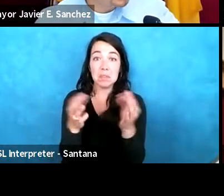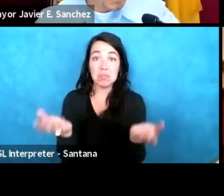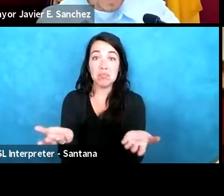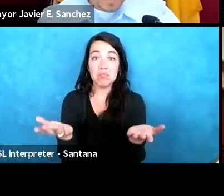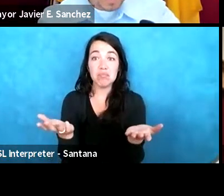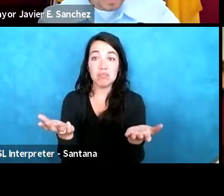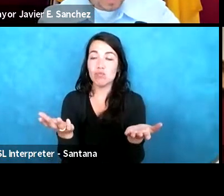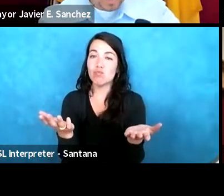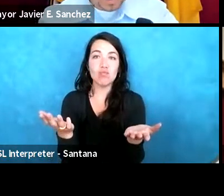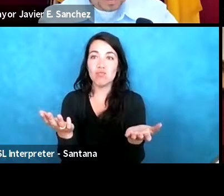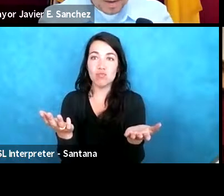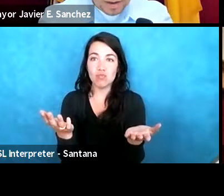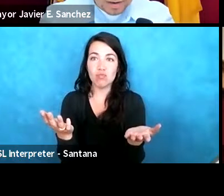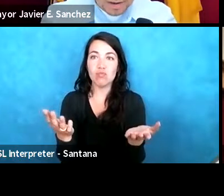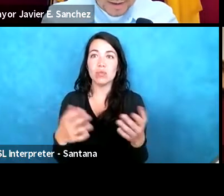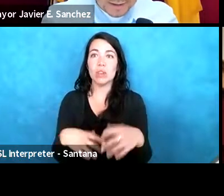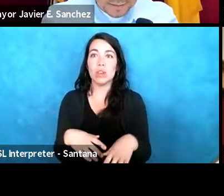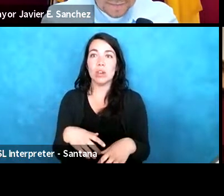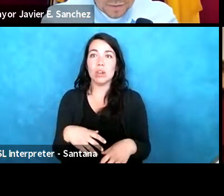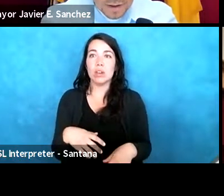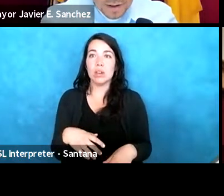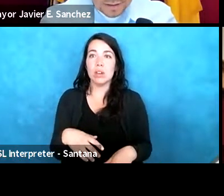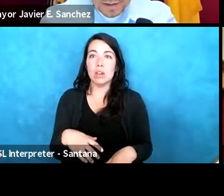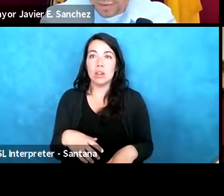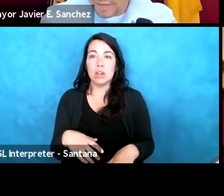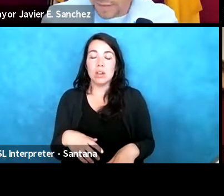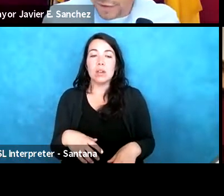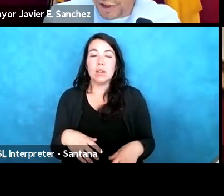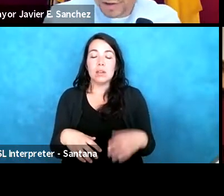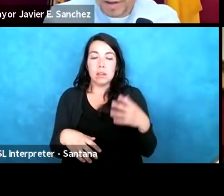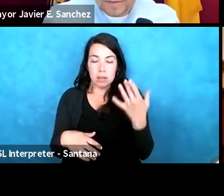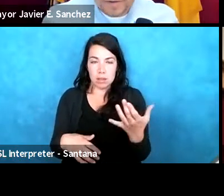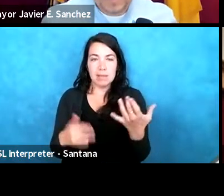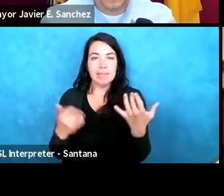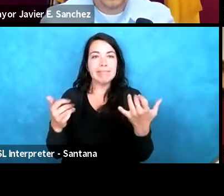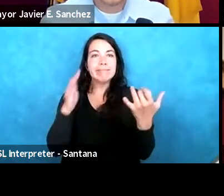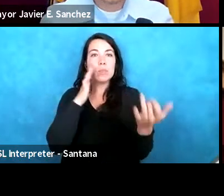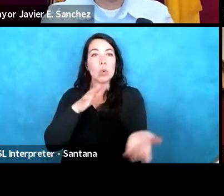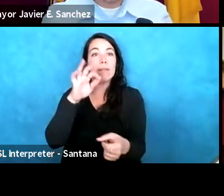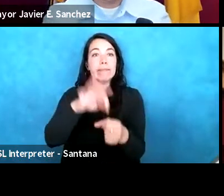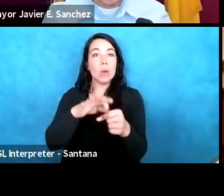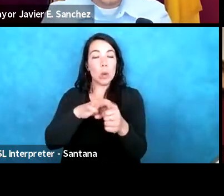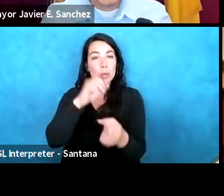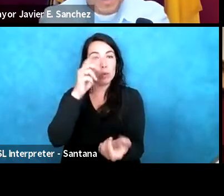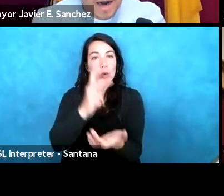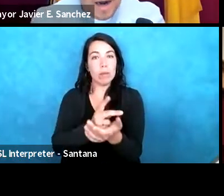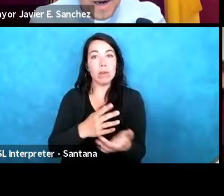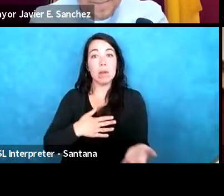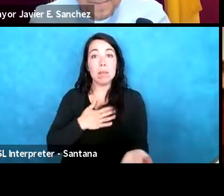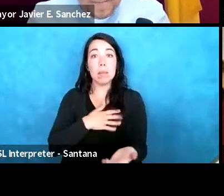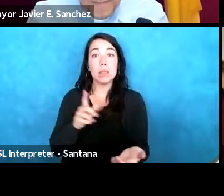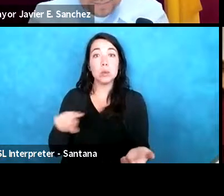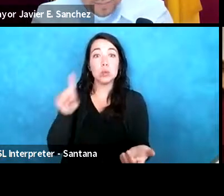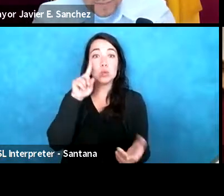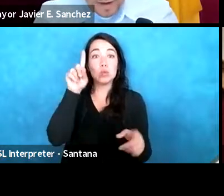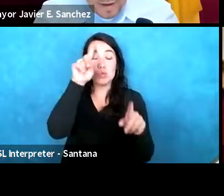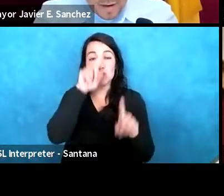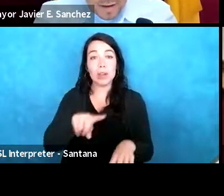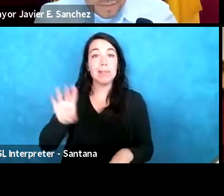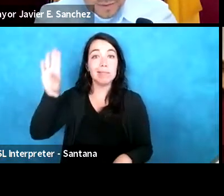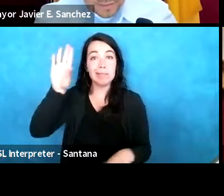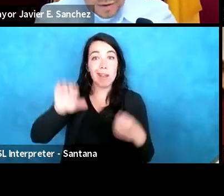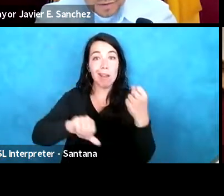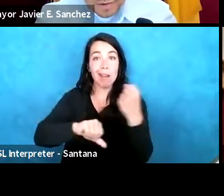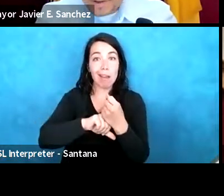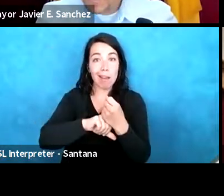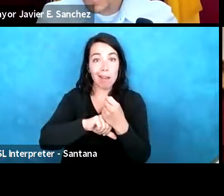Very well, seeing none, we'll vote on the approval of the agenda. All of those in favor signify by saying aye. Aye.